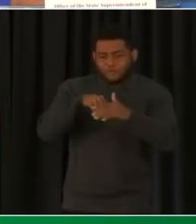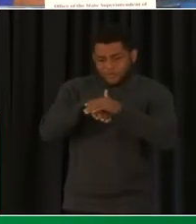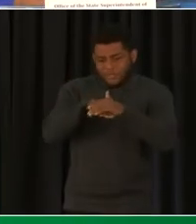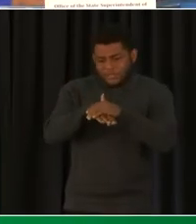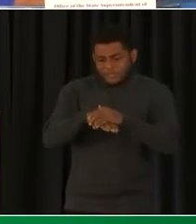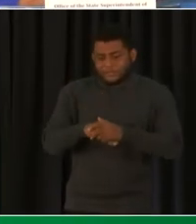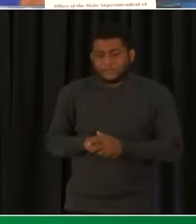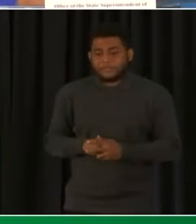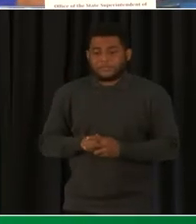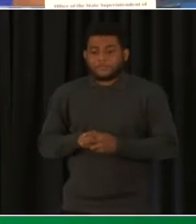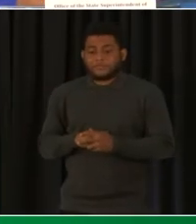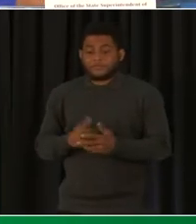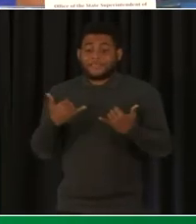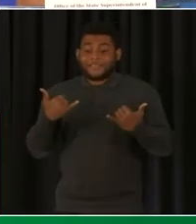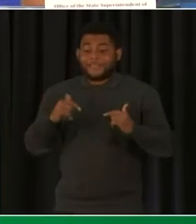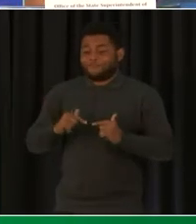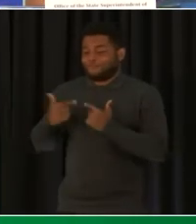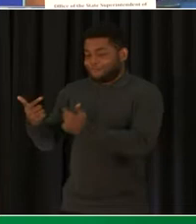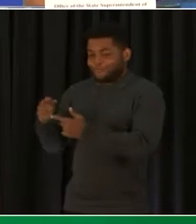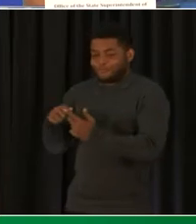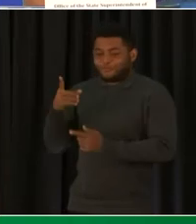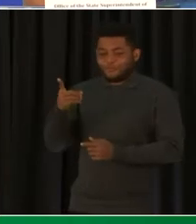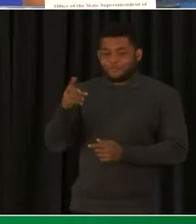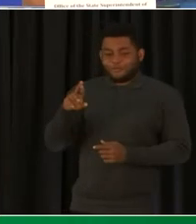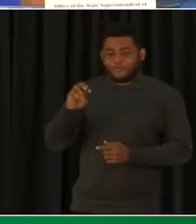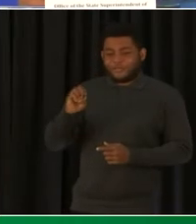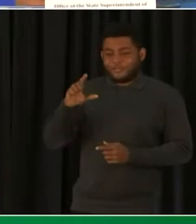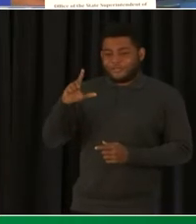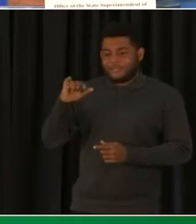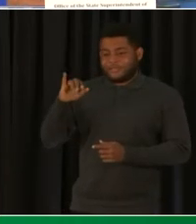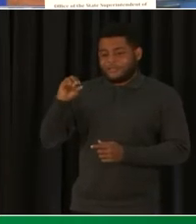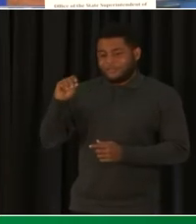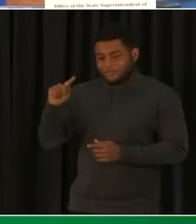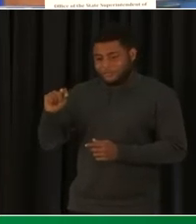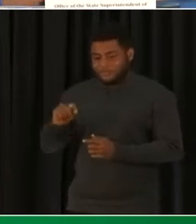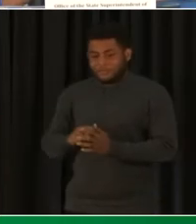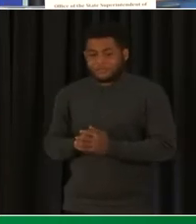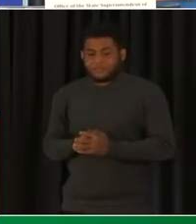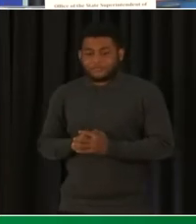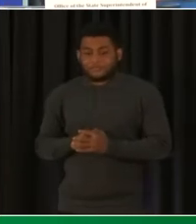turn it over to Dr. Elliott to walk through more of the protocol at DCPS.